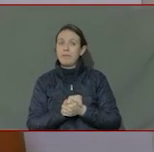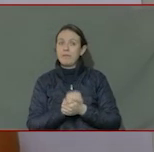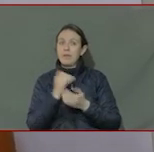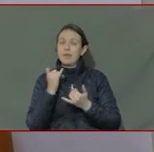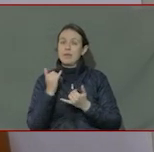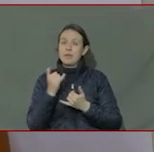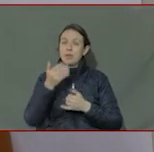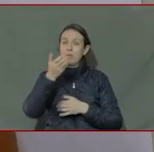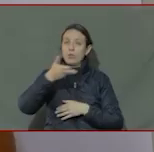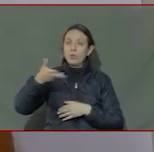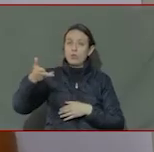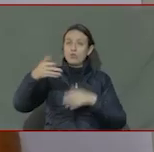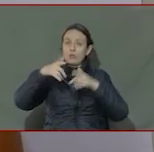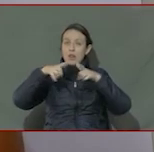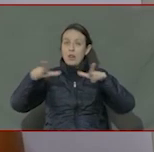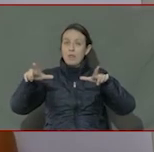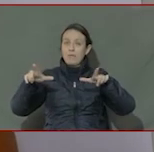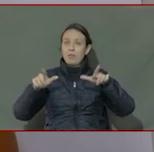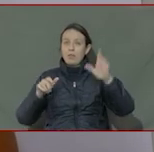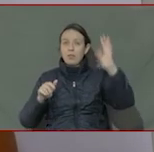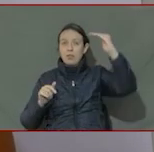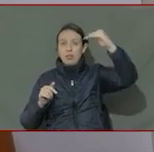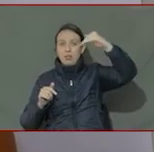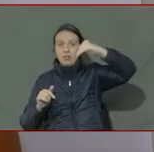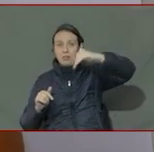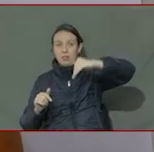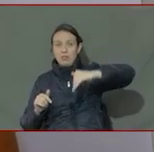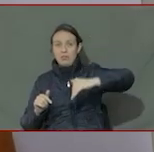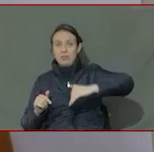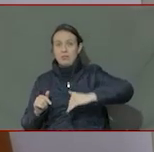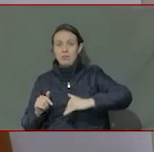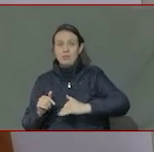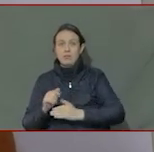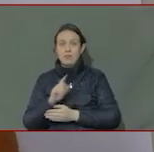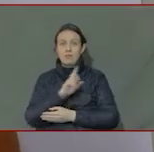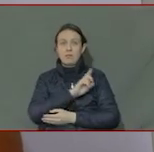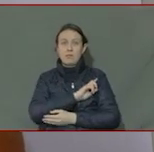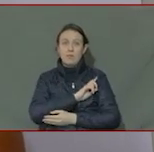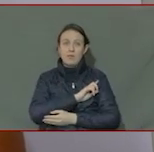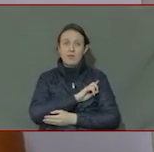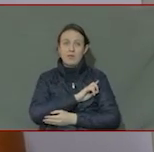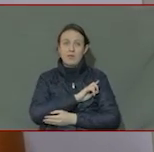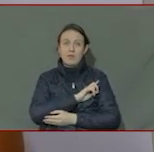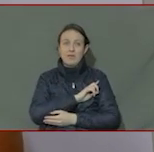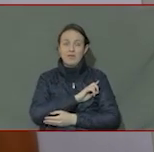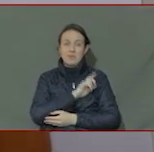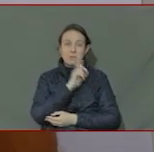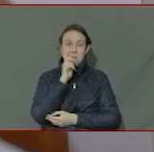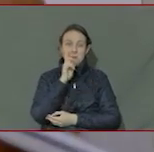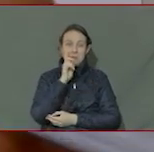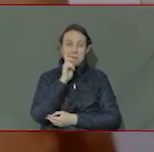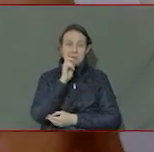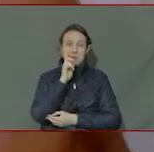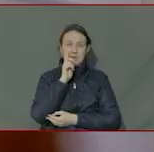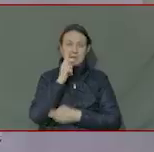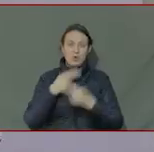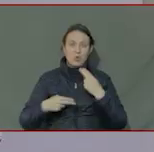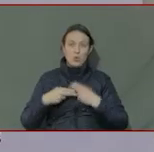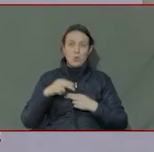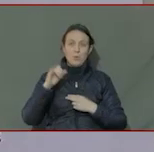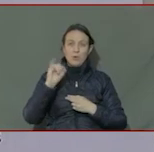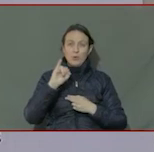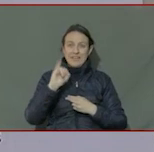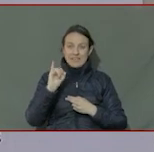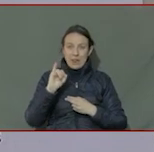actually comes down here? Look here, the line shows it comes down here, the insulin concentration in the